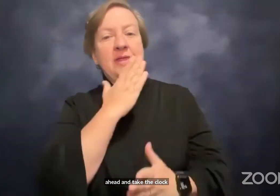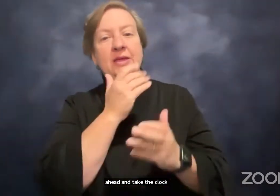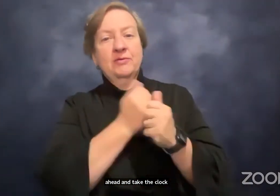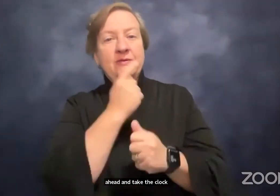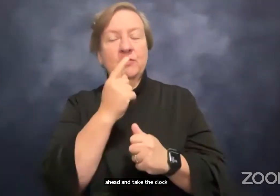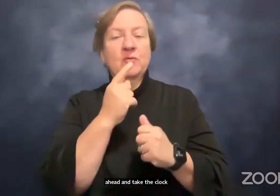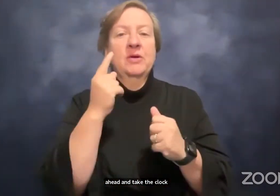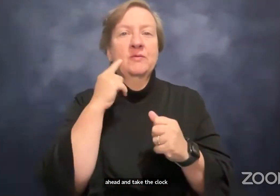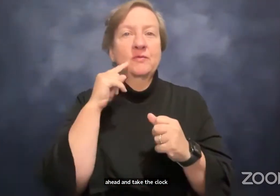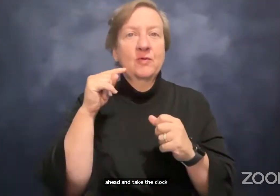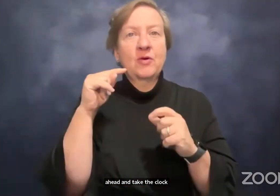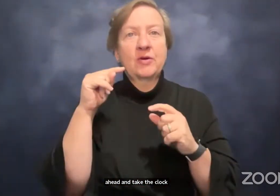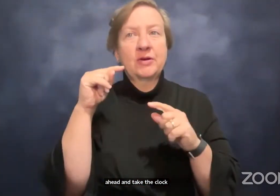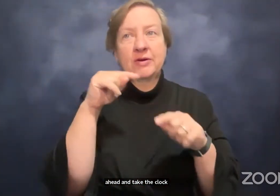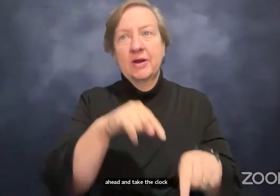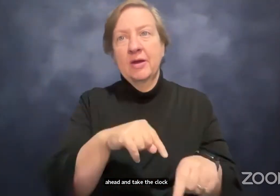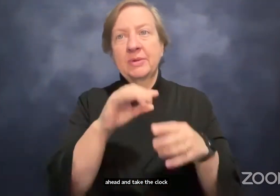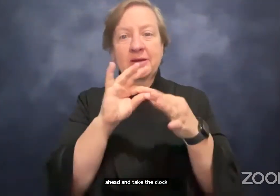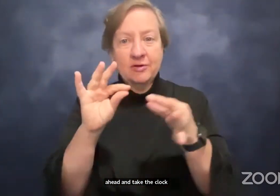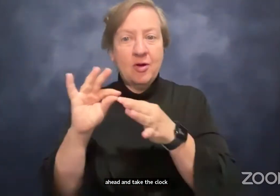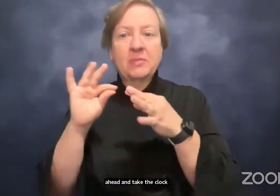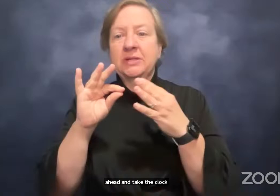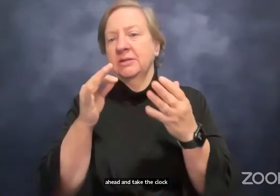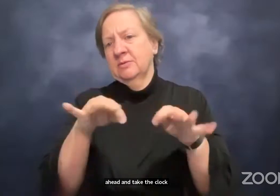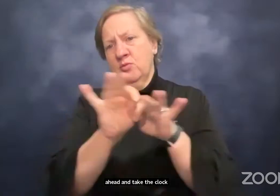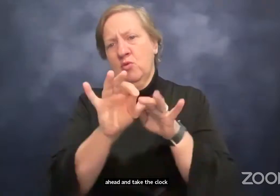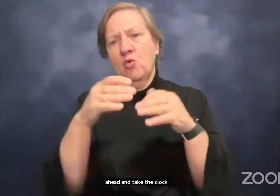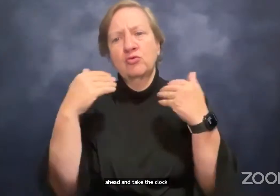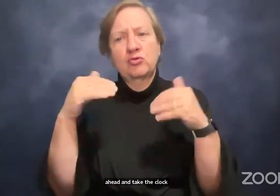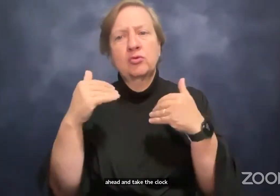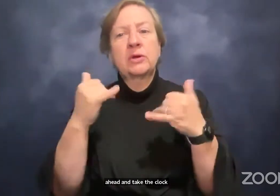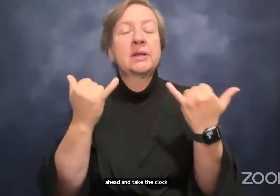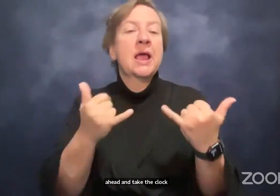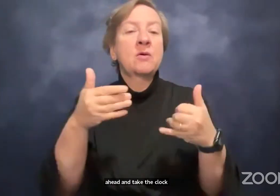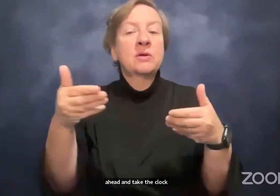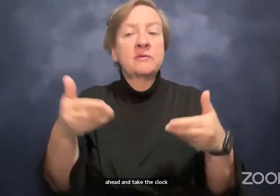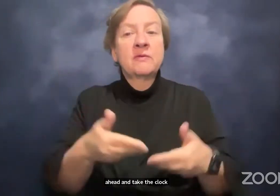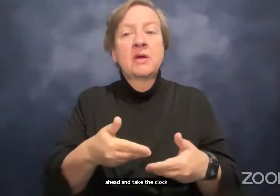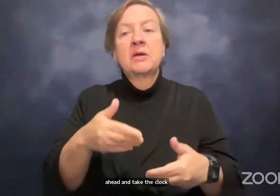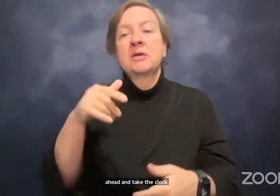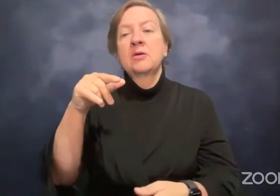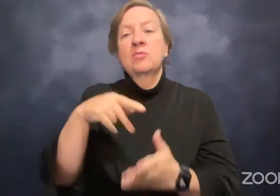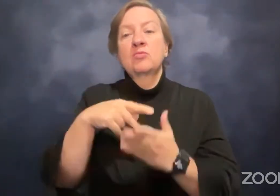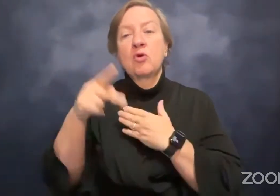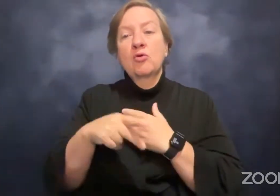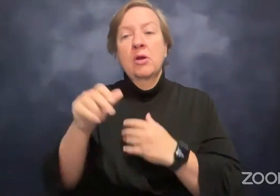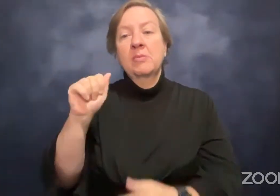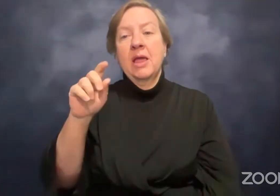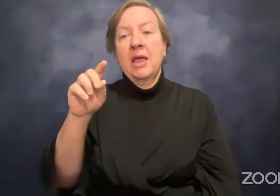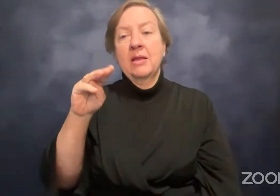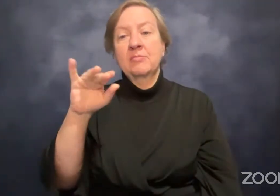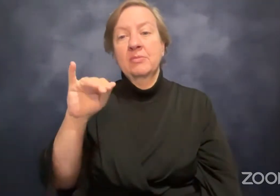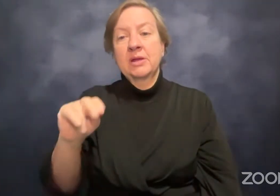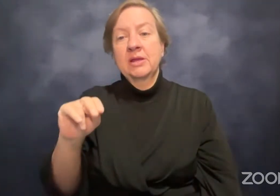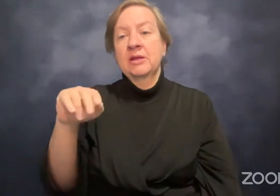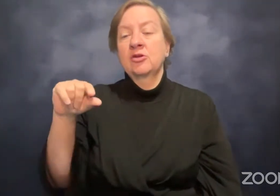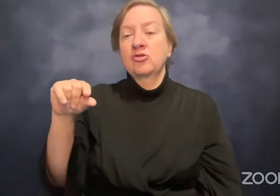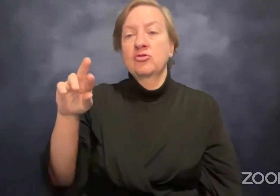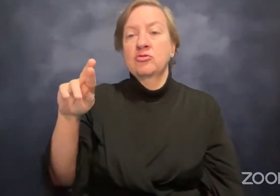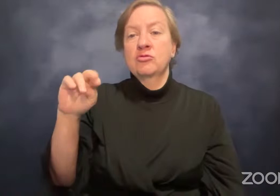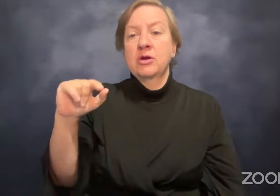important. With that, we'll invite our program administrator, Greg Johnson, to provide us an update.